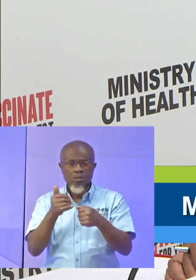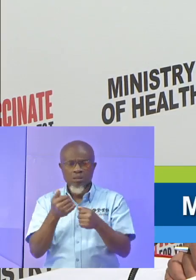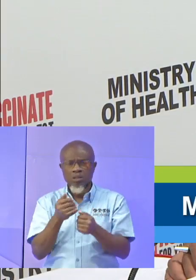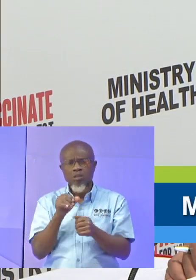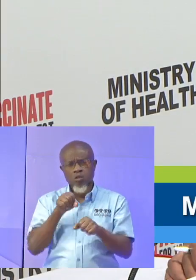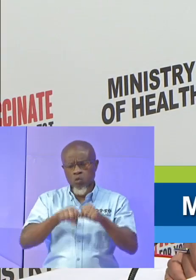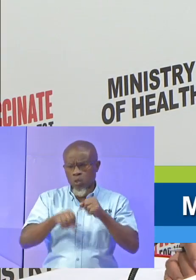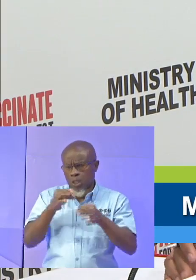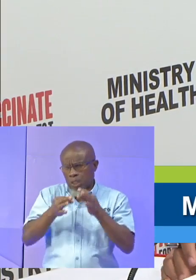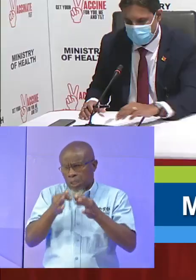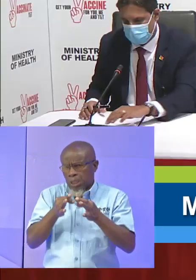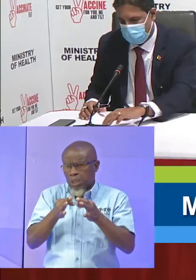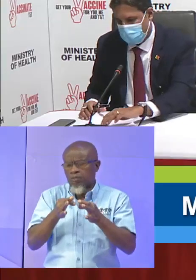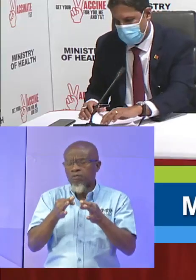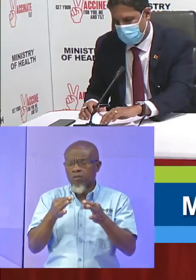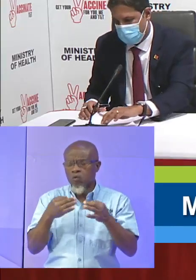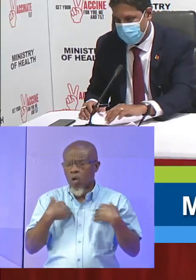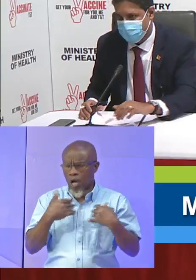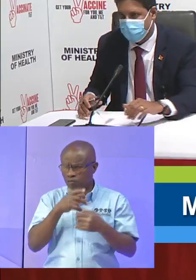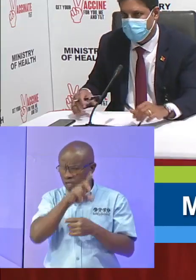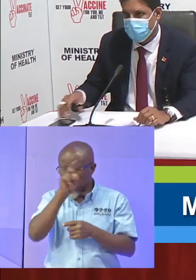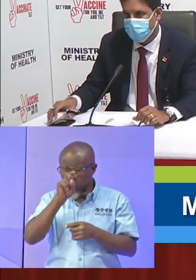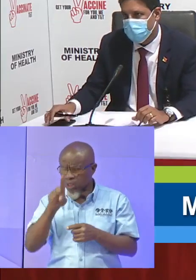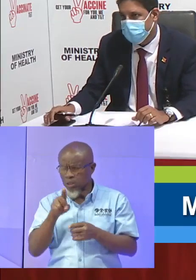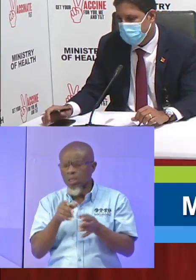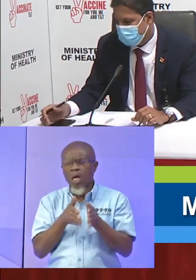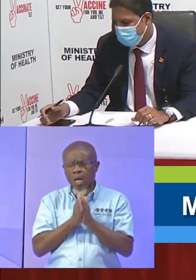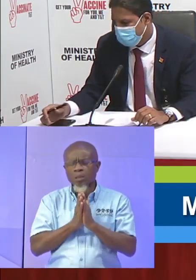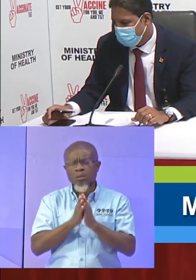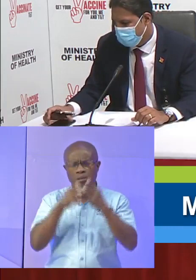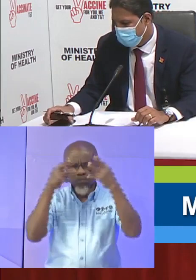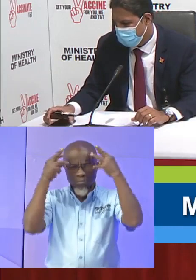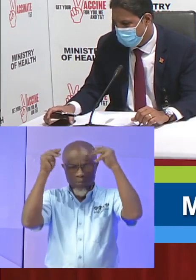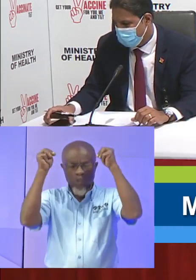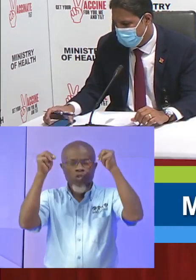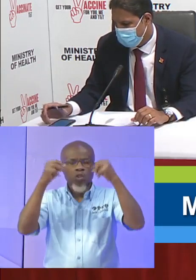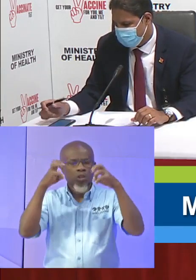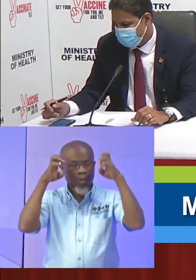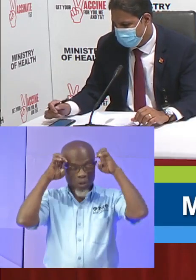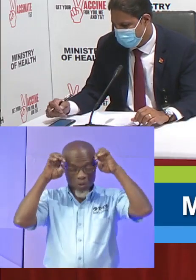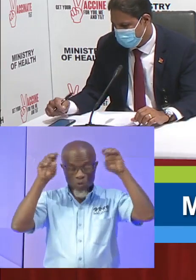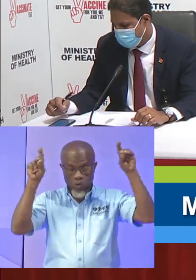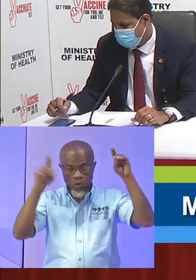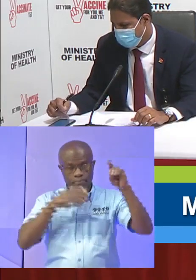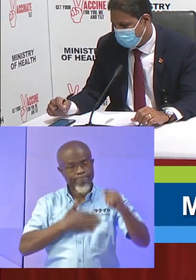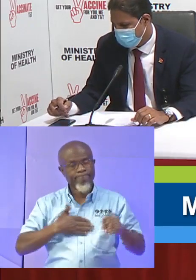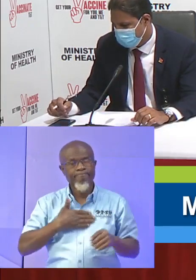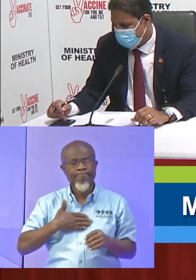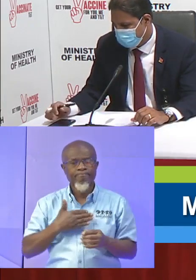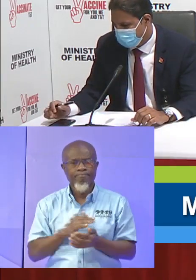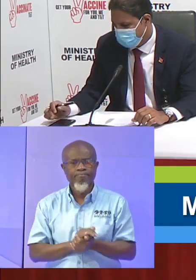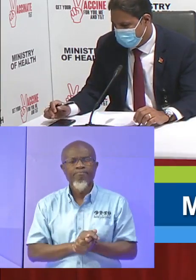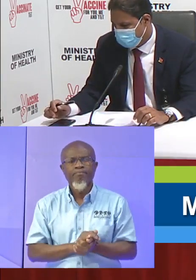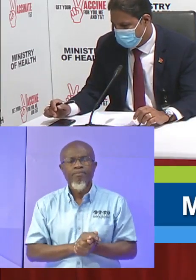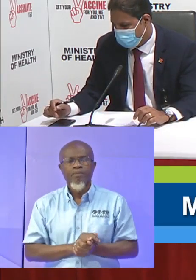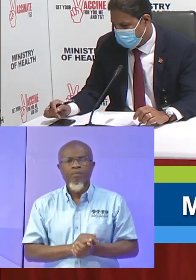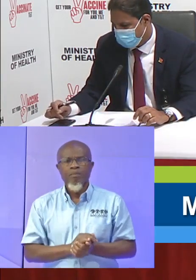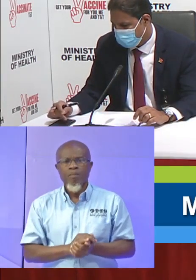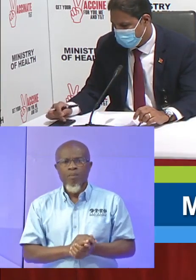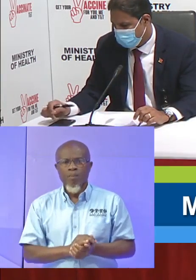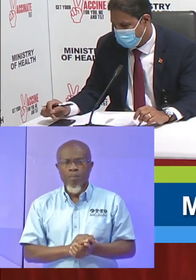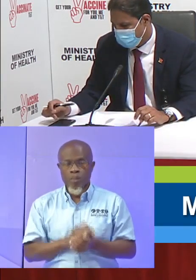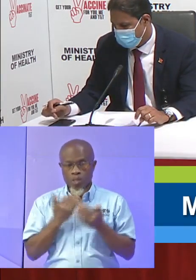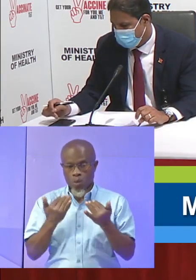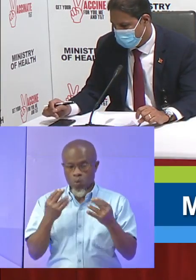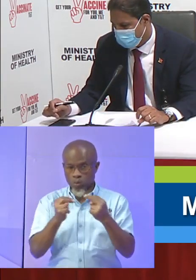ministry. Thank you very much. We now go to the Newsday. We'll take the questions from the